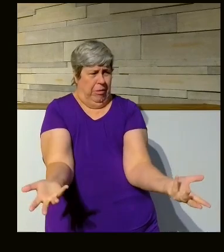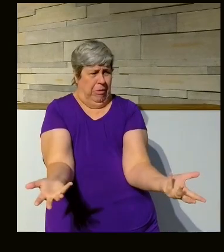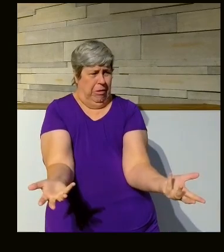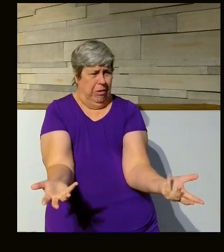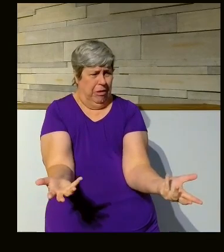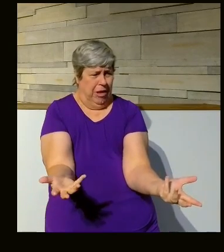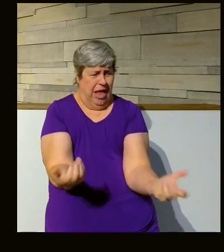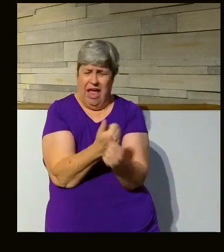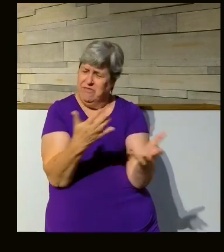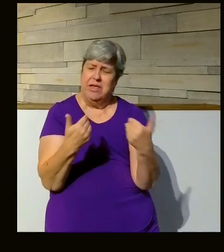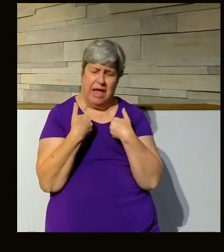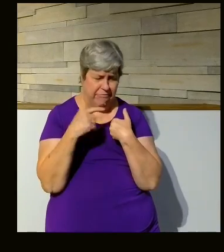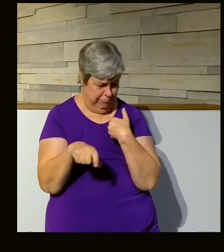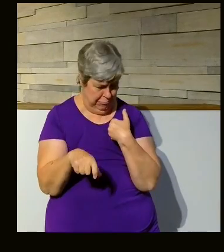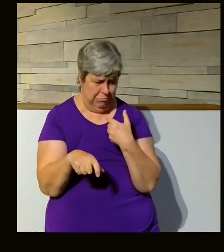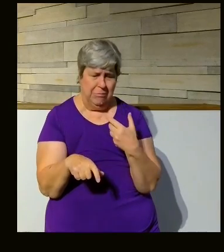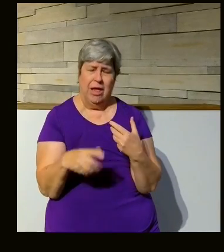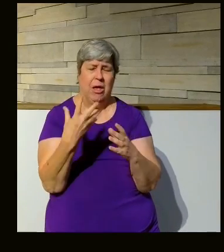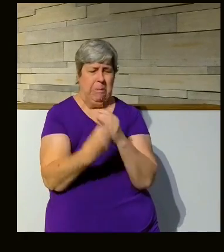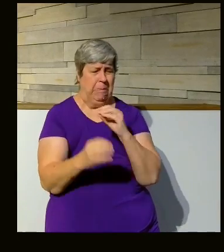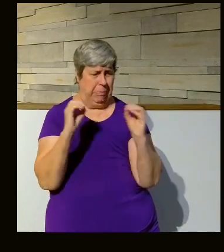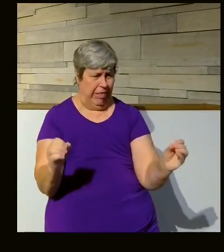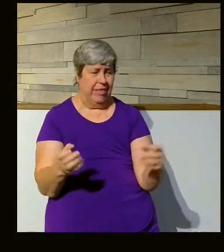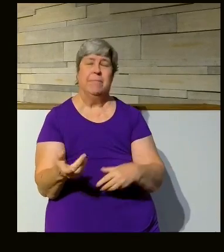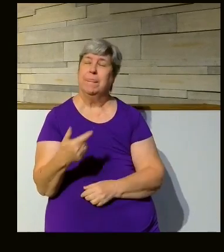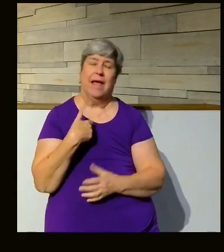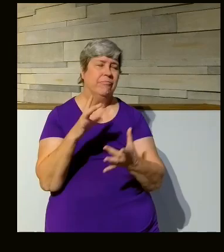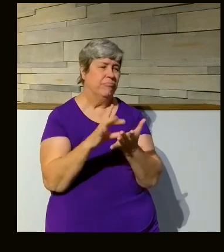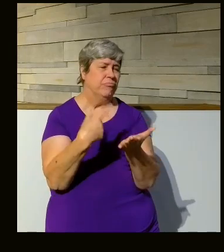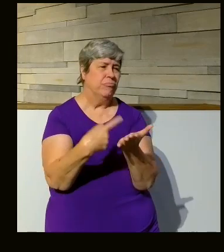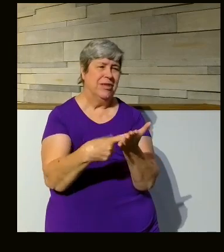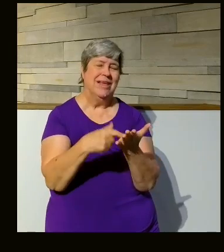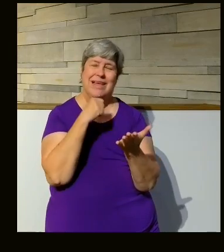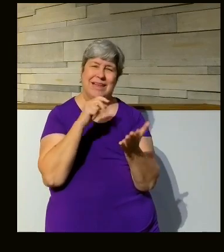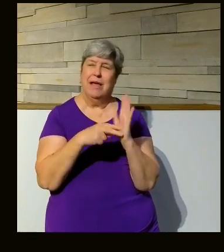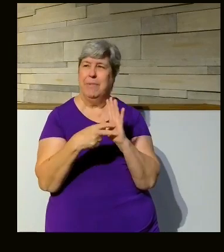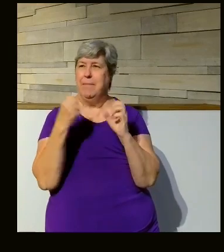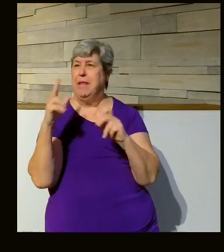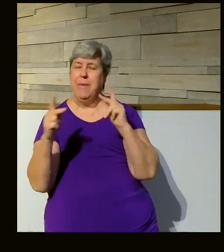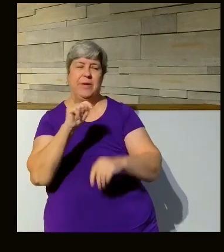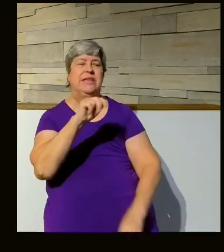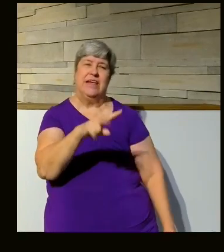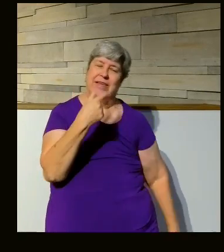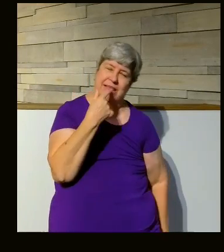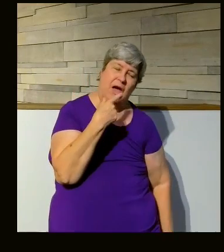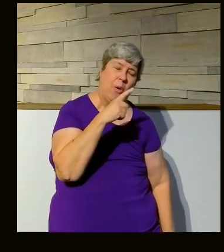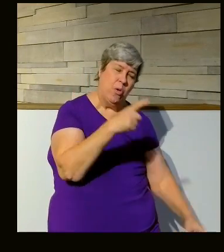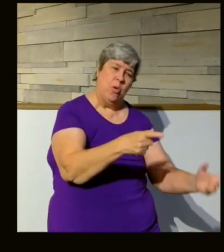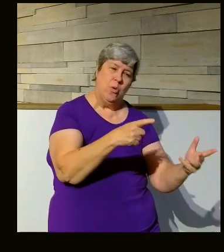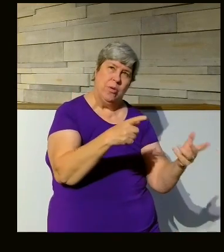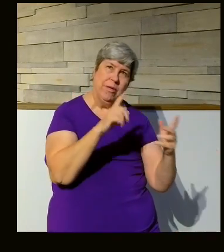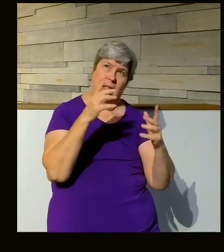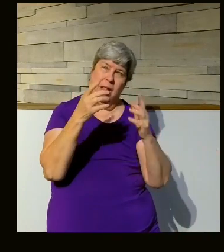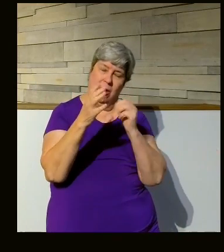life lacking nothing. And I'm going to talk to you about what I mean by that. Not the usual way that a lot of folks on TV may tell you about it, but there